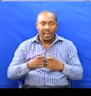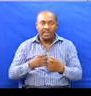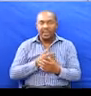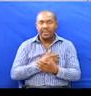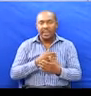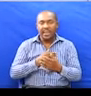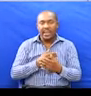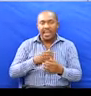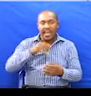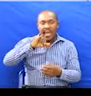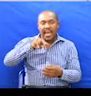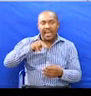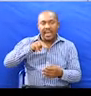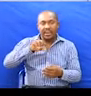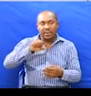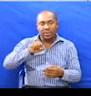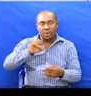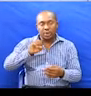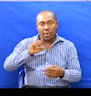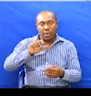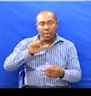in organic